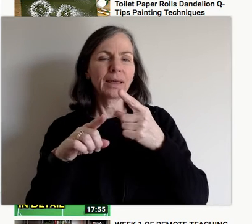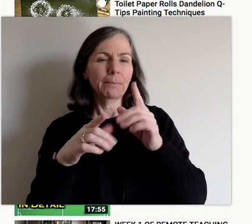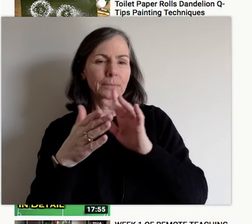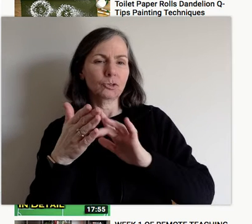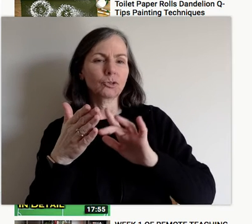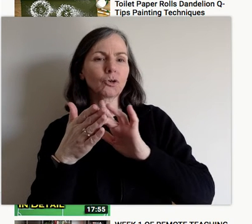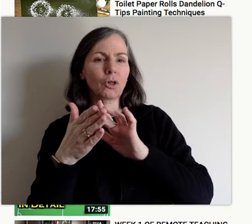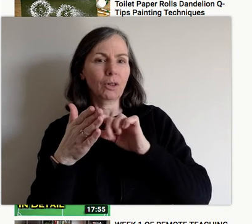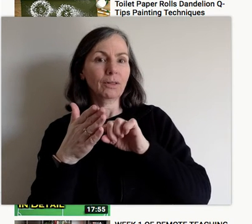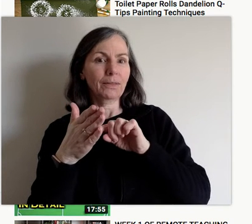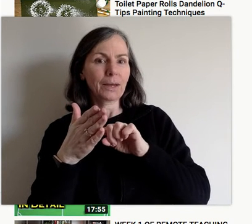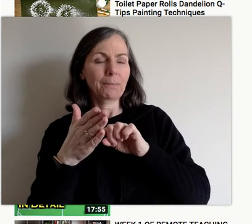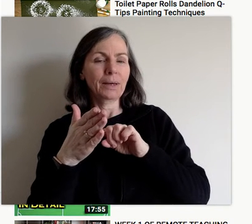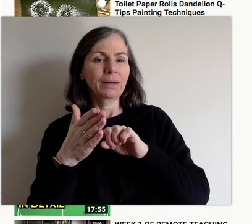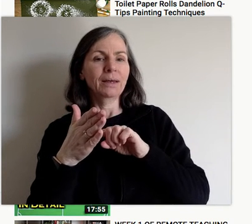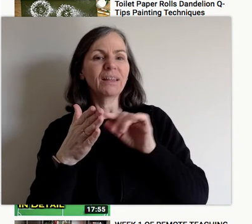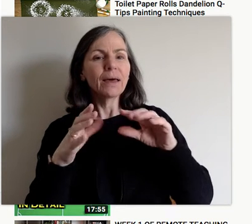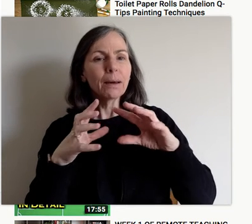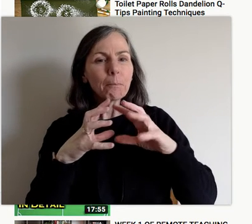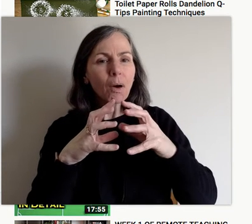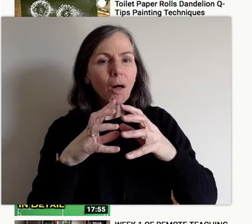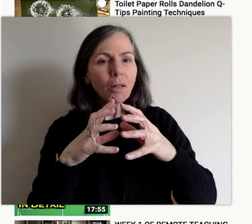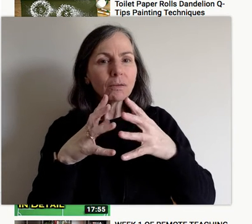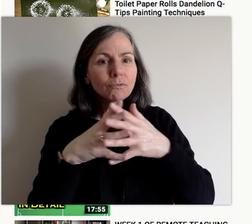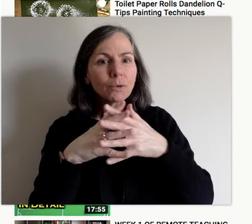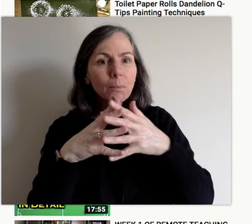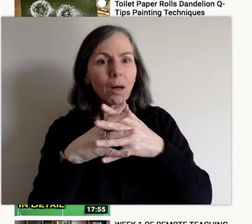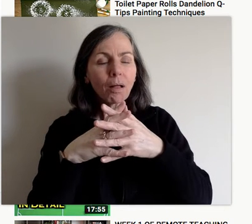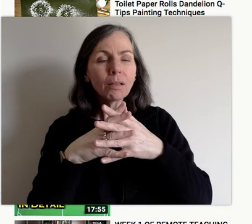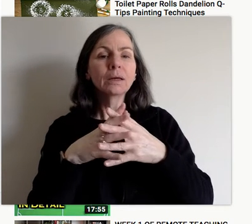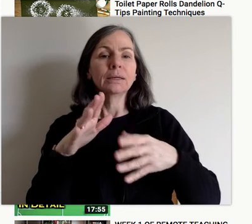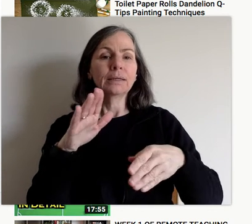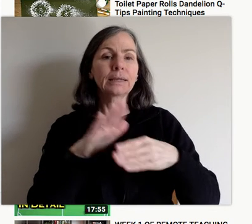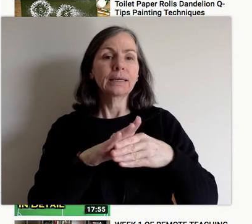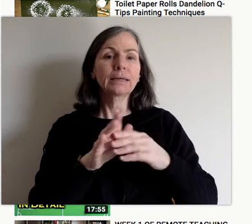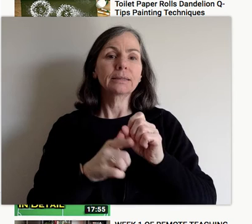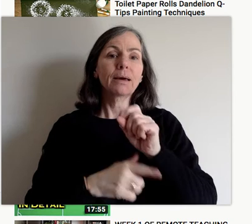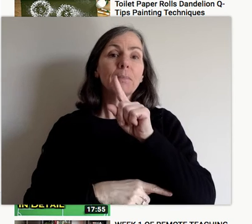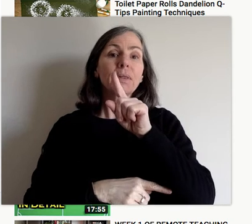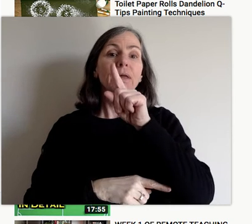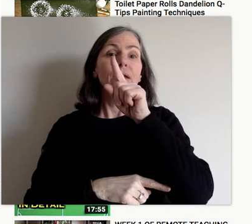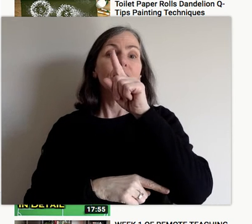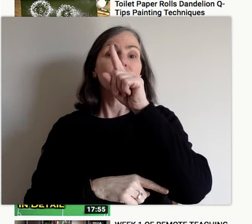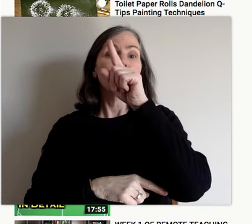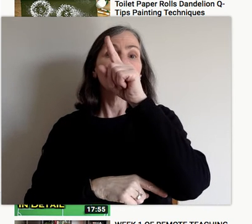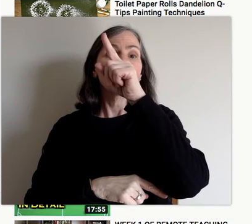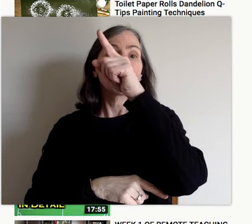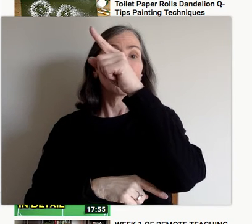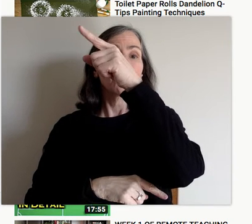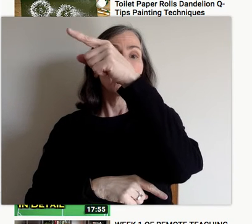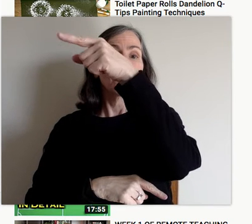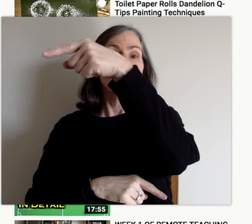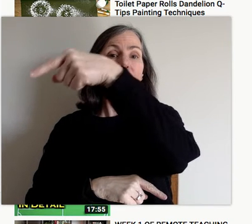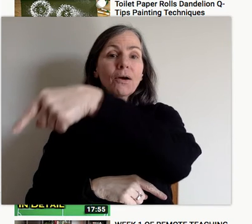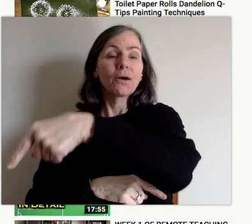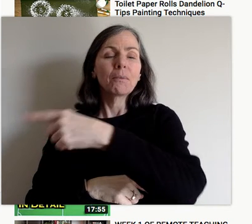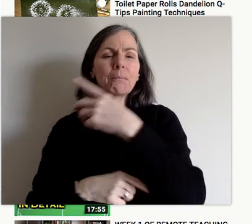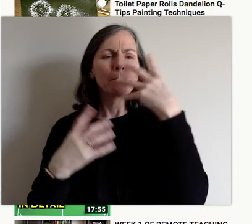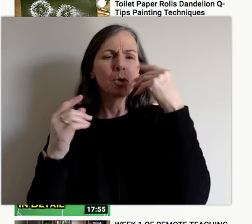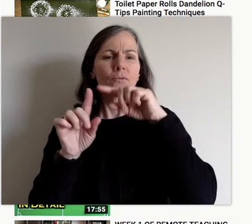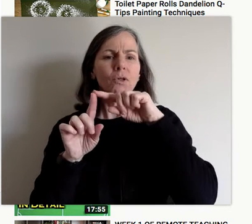Kick a ball up into the air, and it formed this beautiful arc.